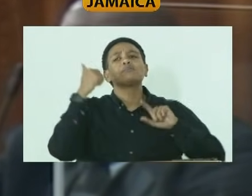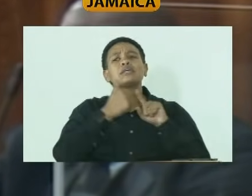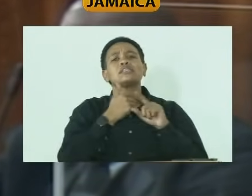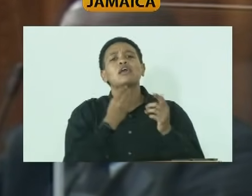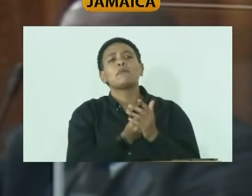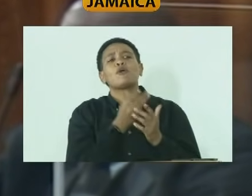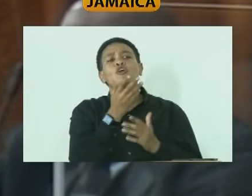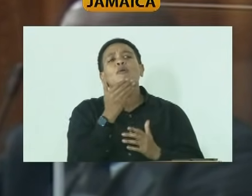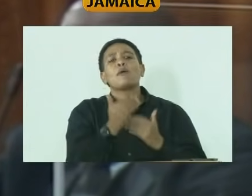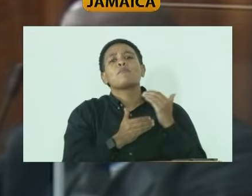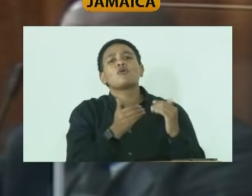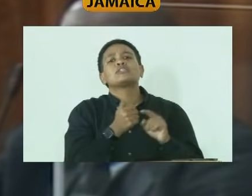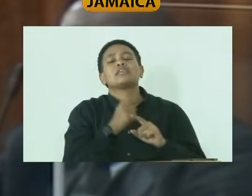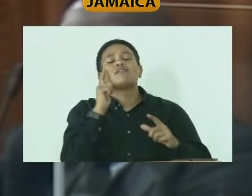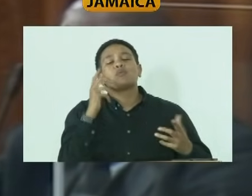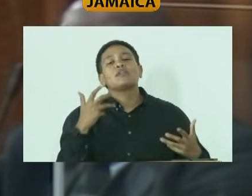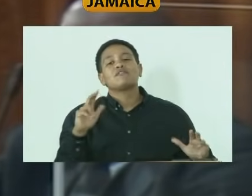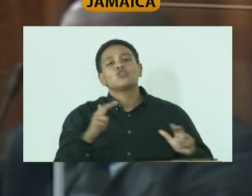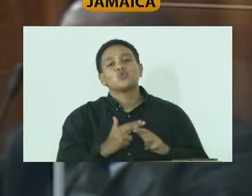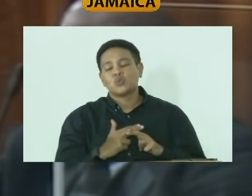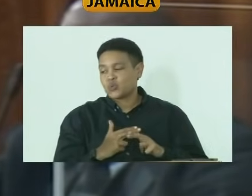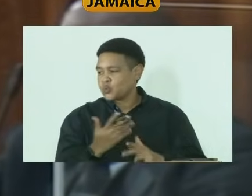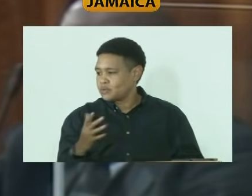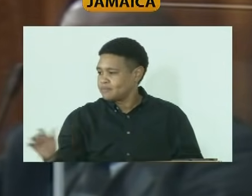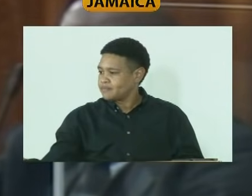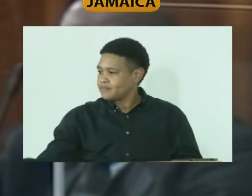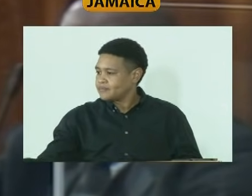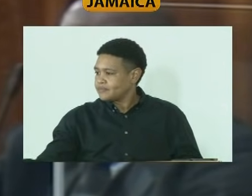procurement process will be completed in short order.